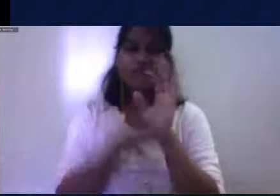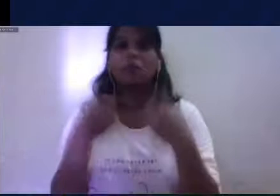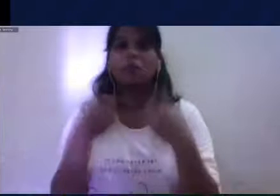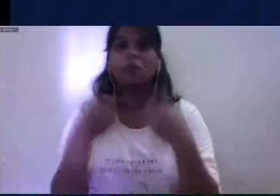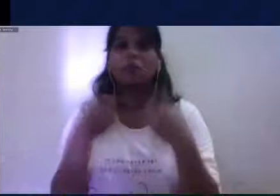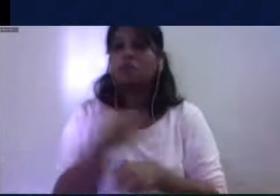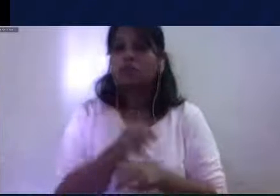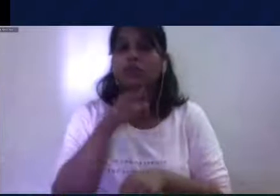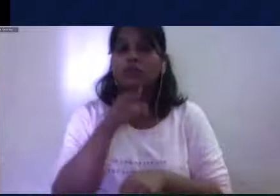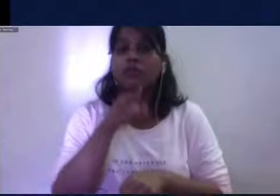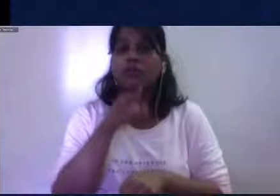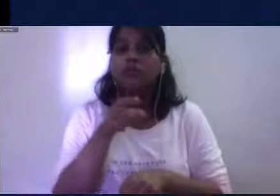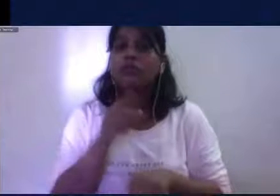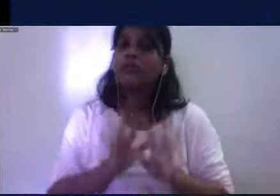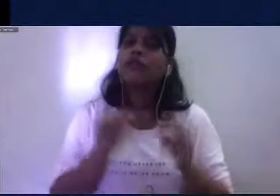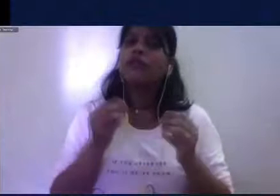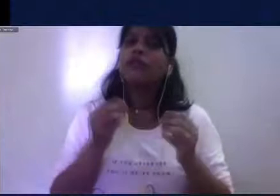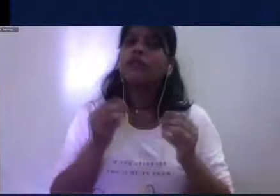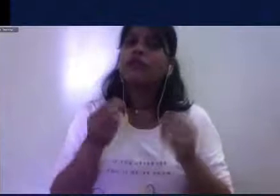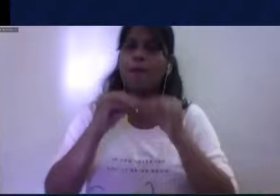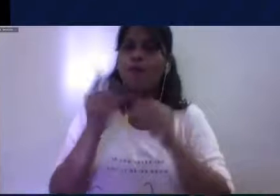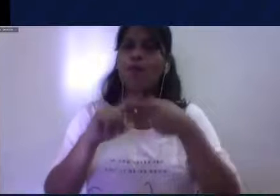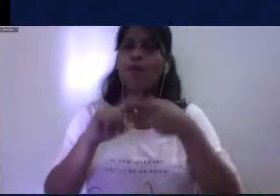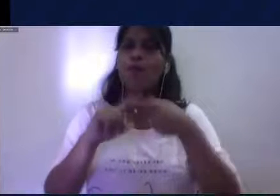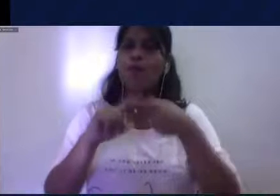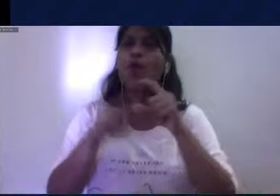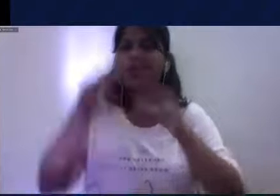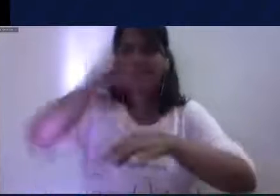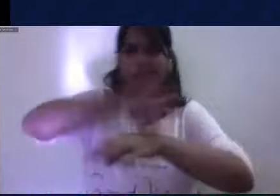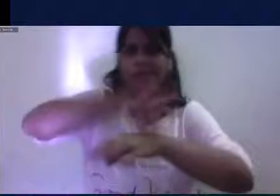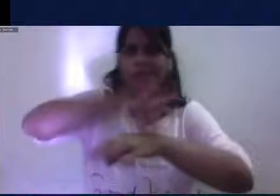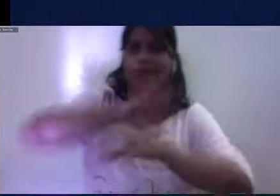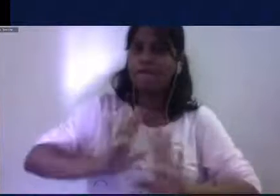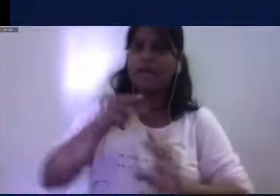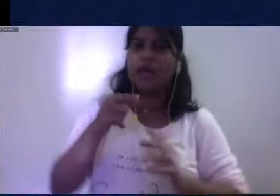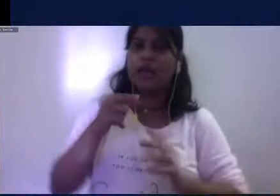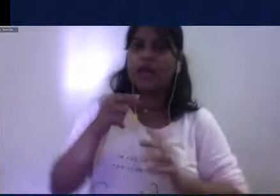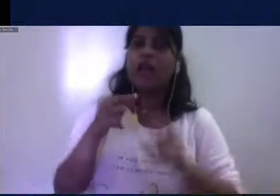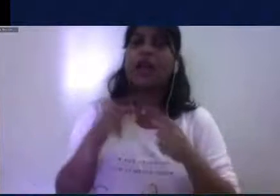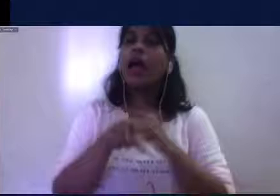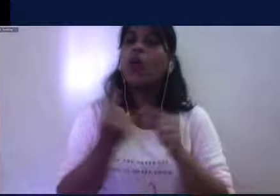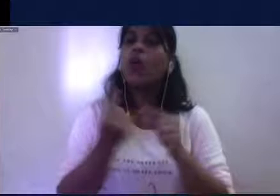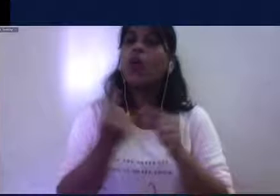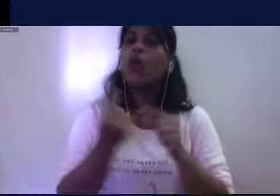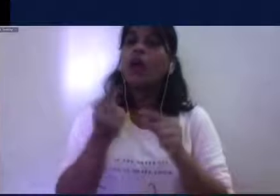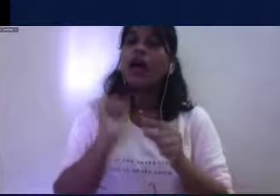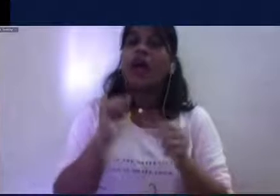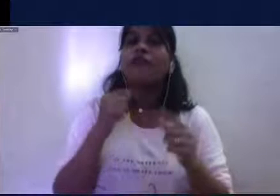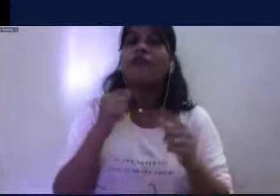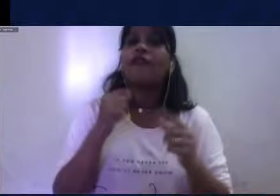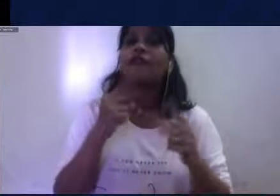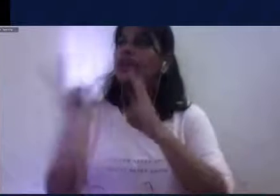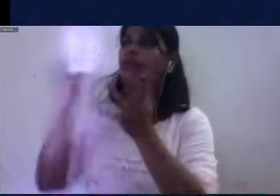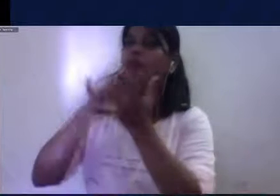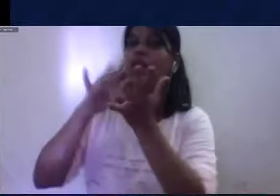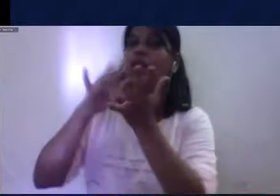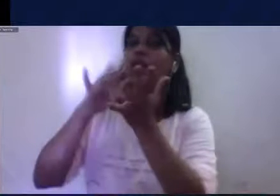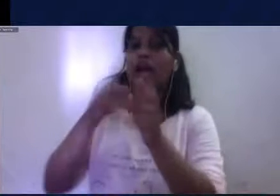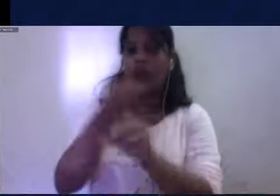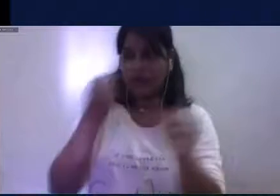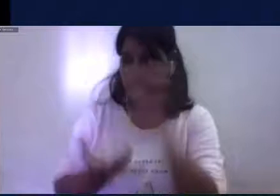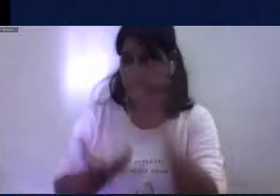Bluetooth module embedded in it, and a similar Bluetooth module embedded in the various appliances in the house, so that